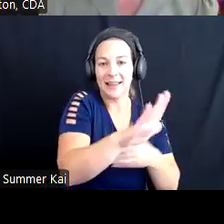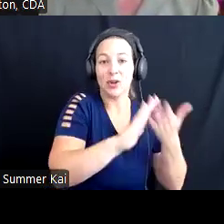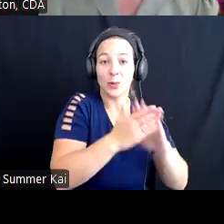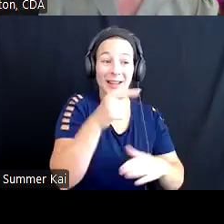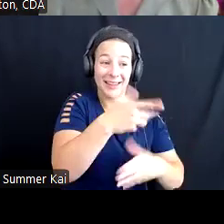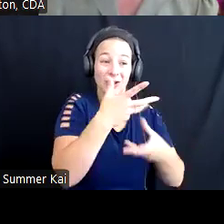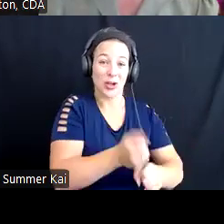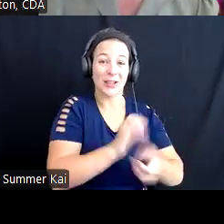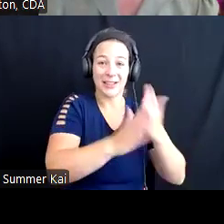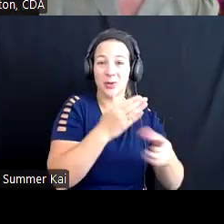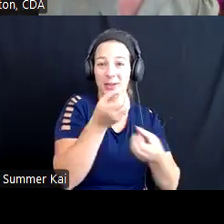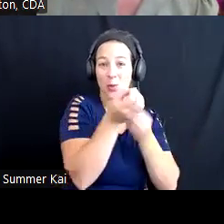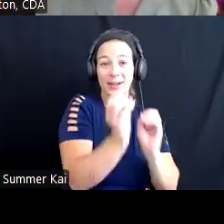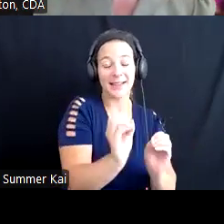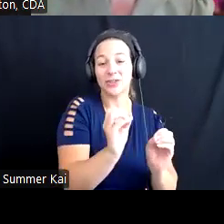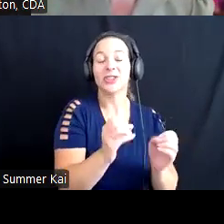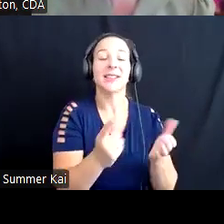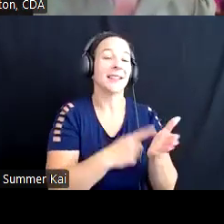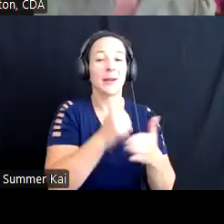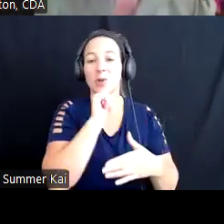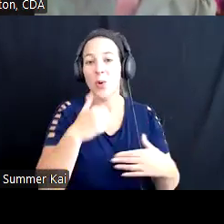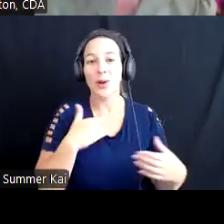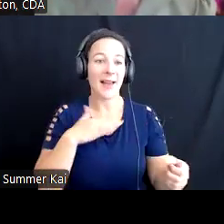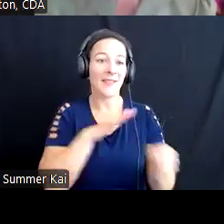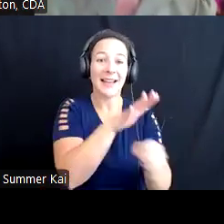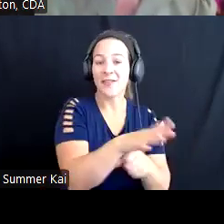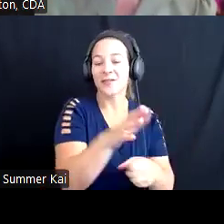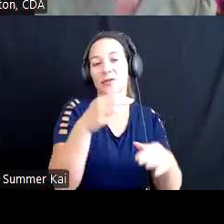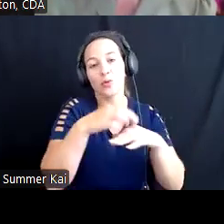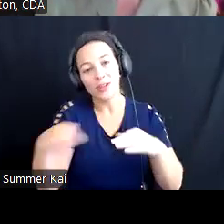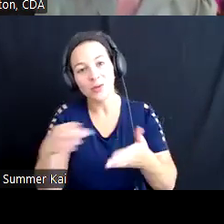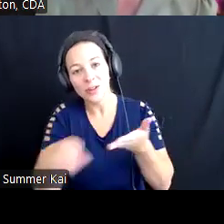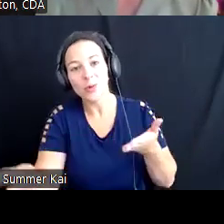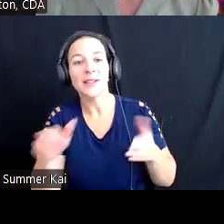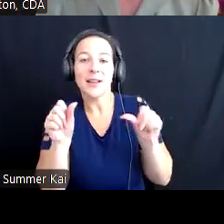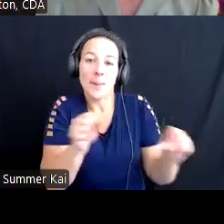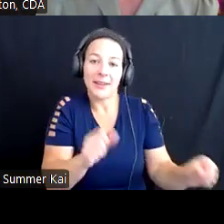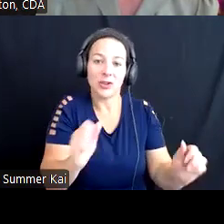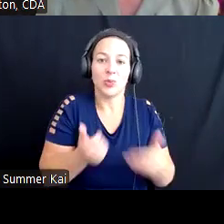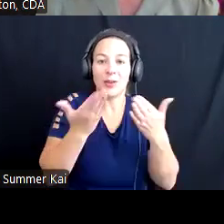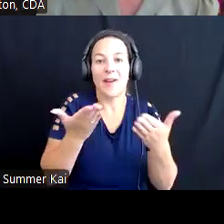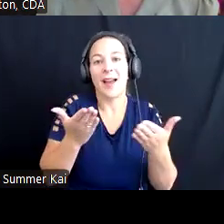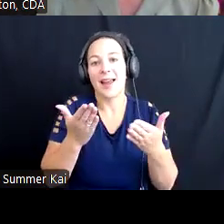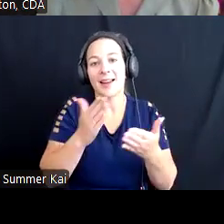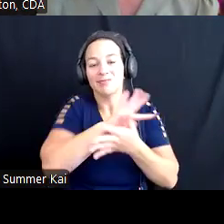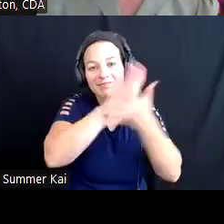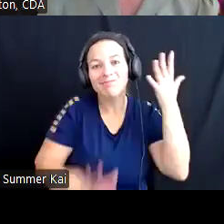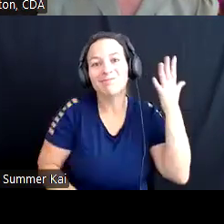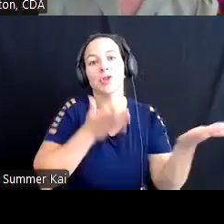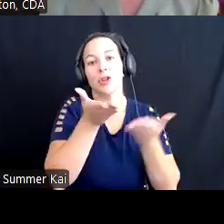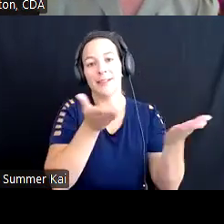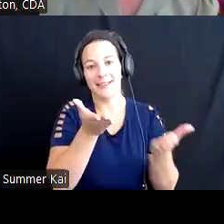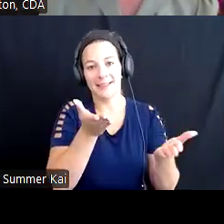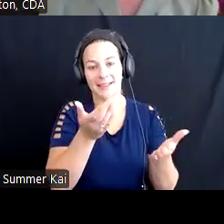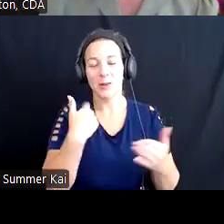organizations don't have the capacity or resources to provide the necessary services. We also saw issues